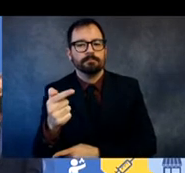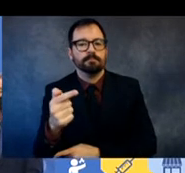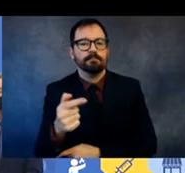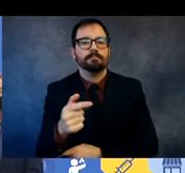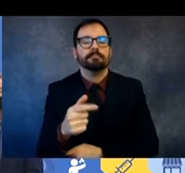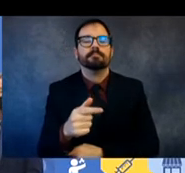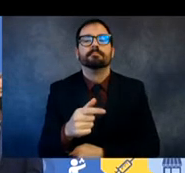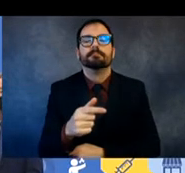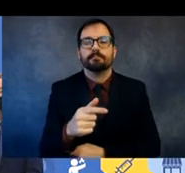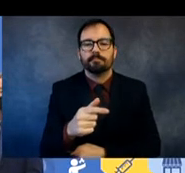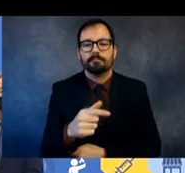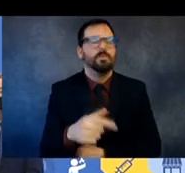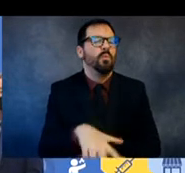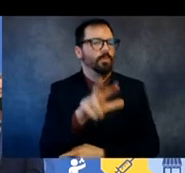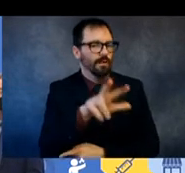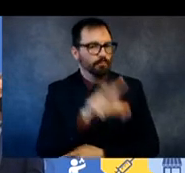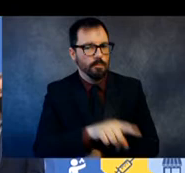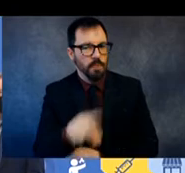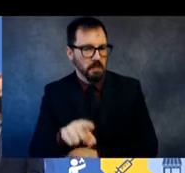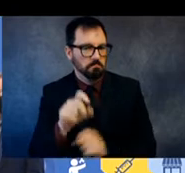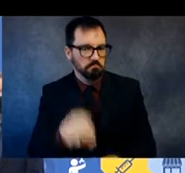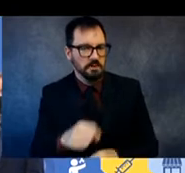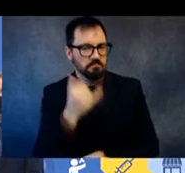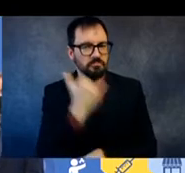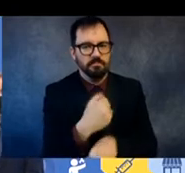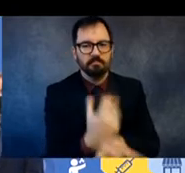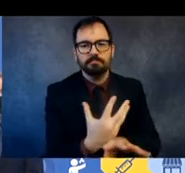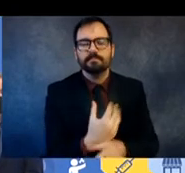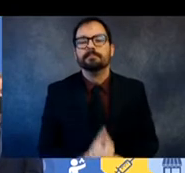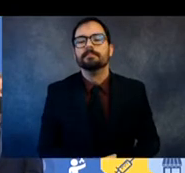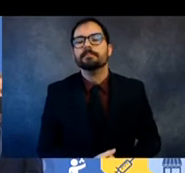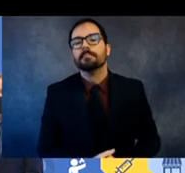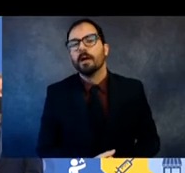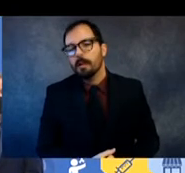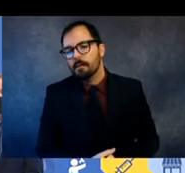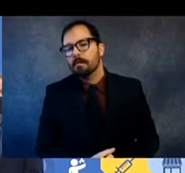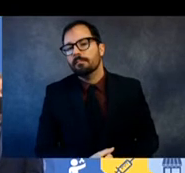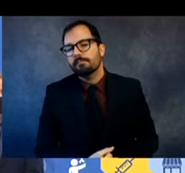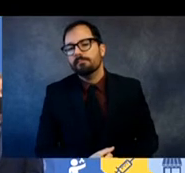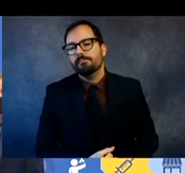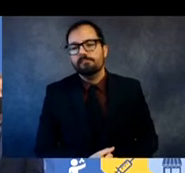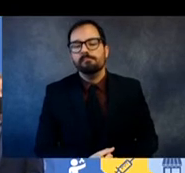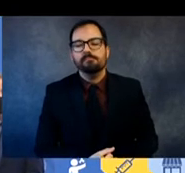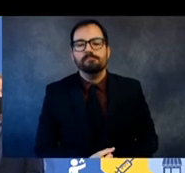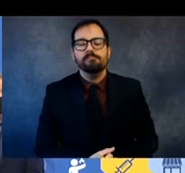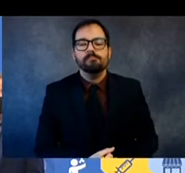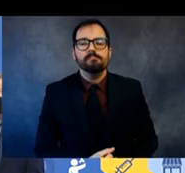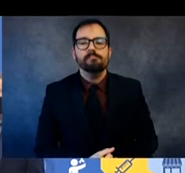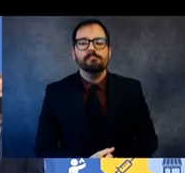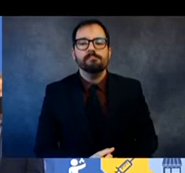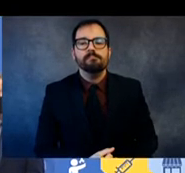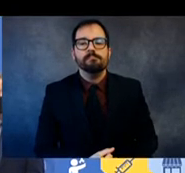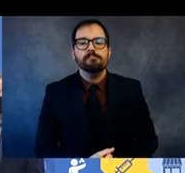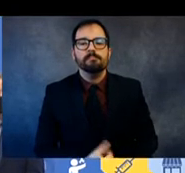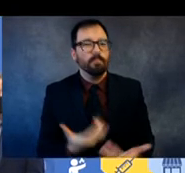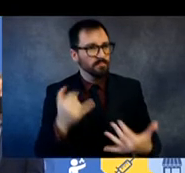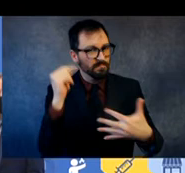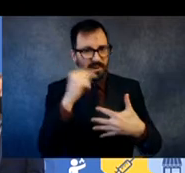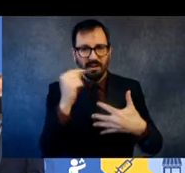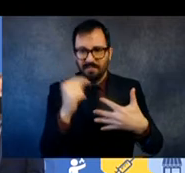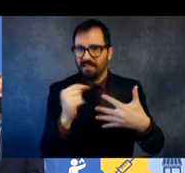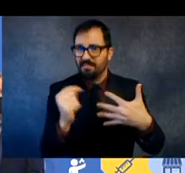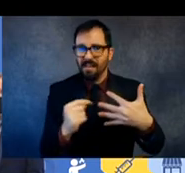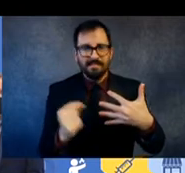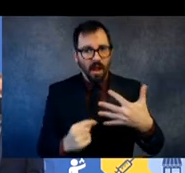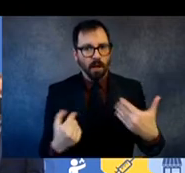With more people getting vaccinated, students returning back to the classroom, and restaurants resuming outdoor service, the light is at the end of the tunnel is